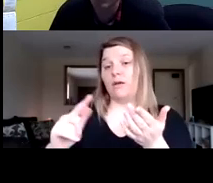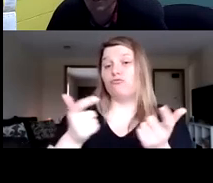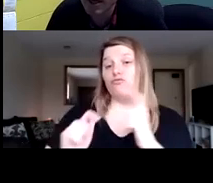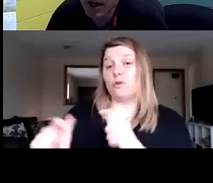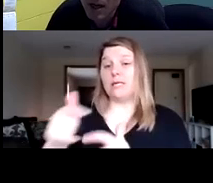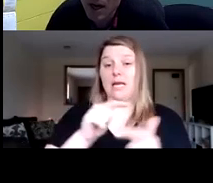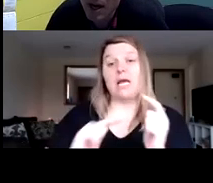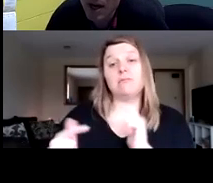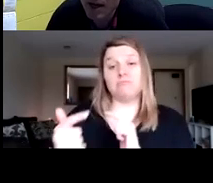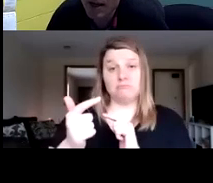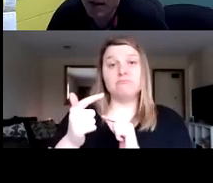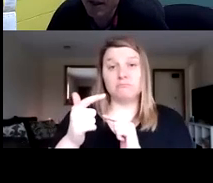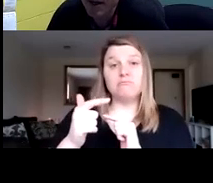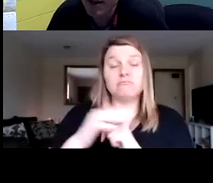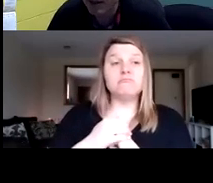through